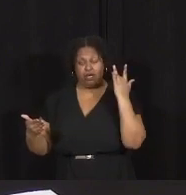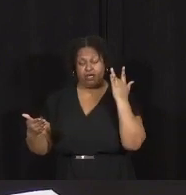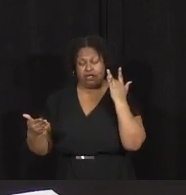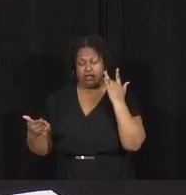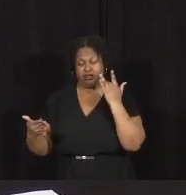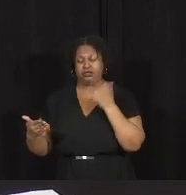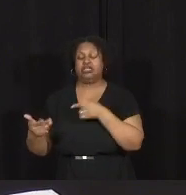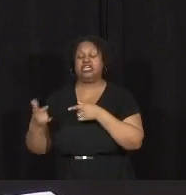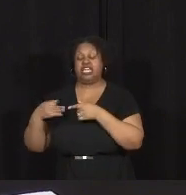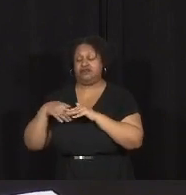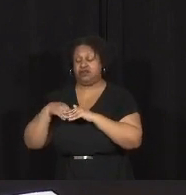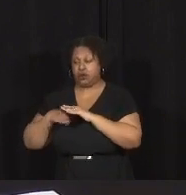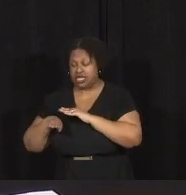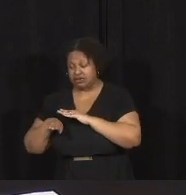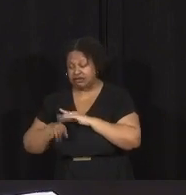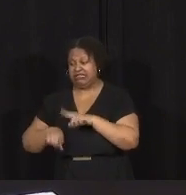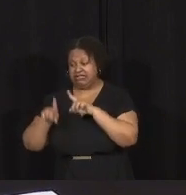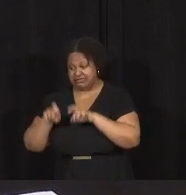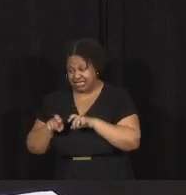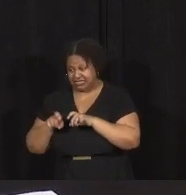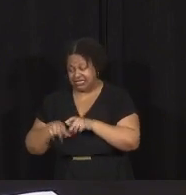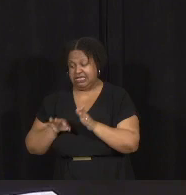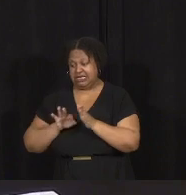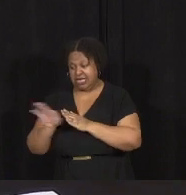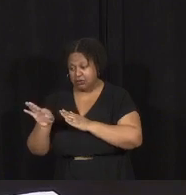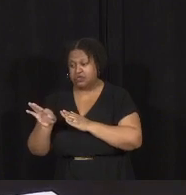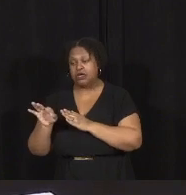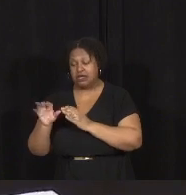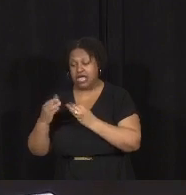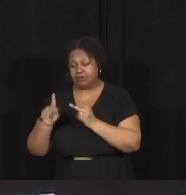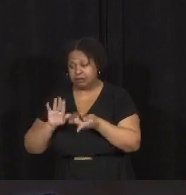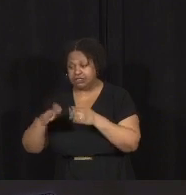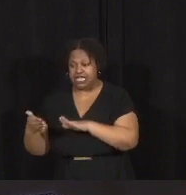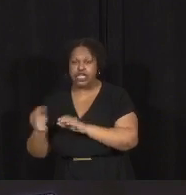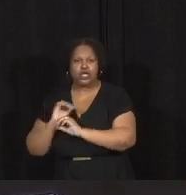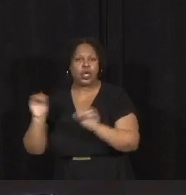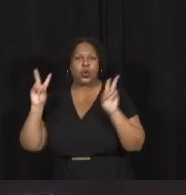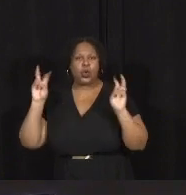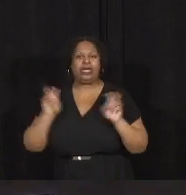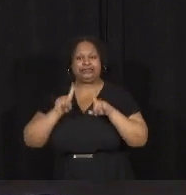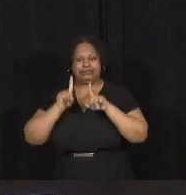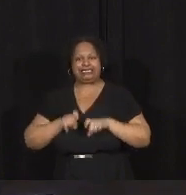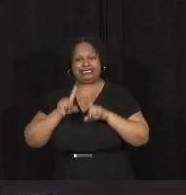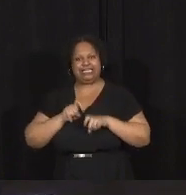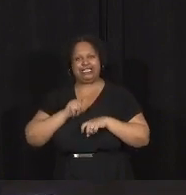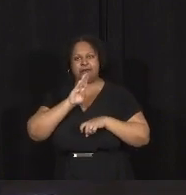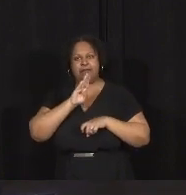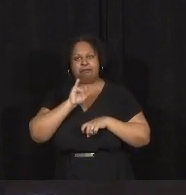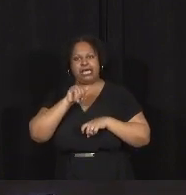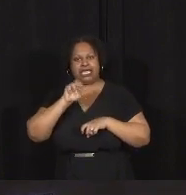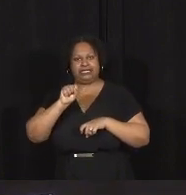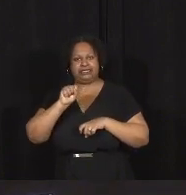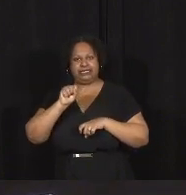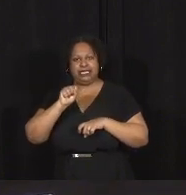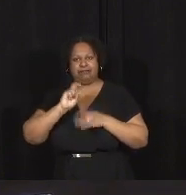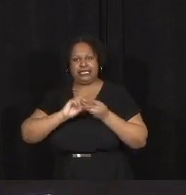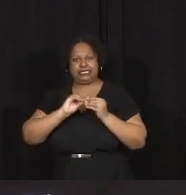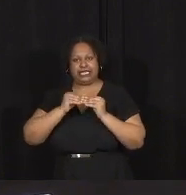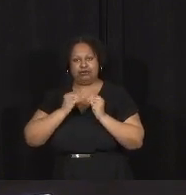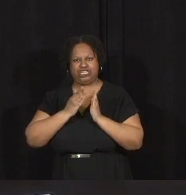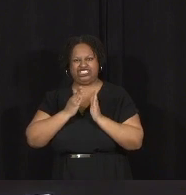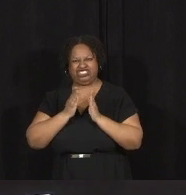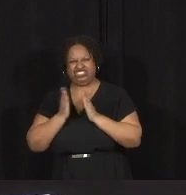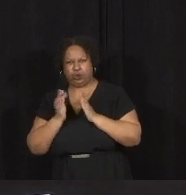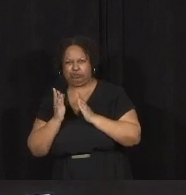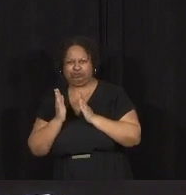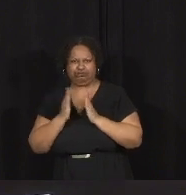be called testing bias. In other words, to any distortion that might be brought to the system because